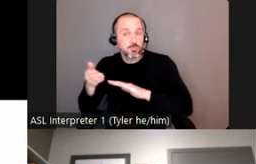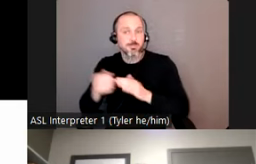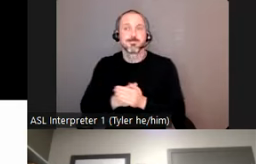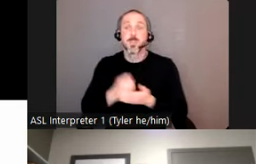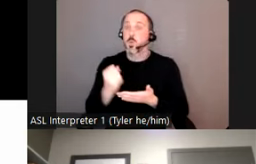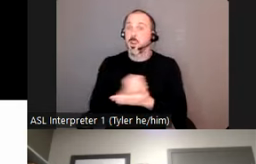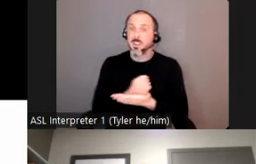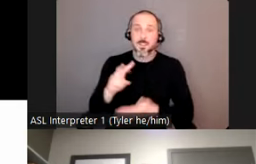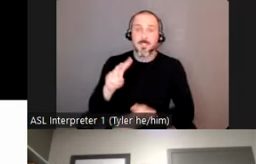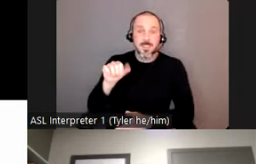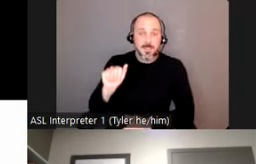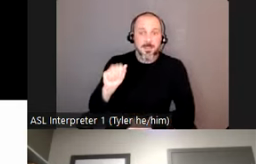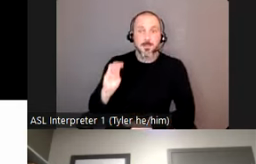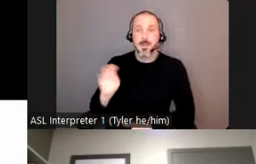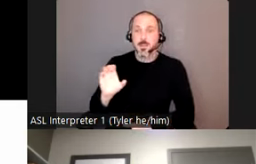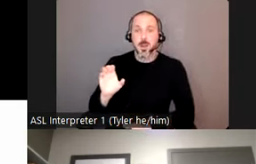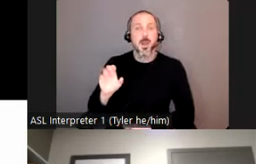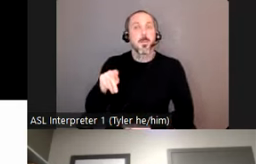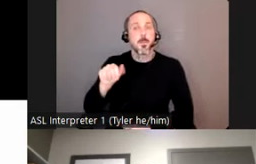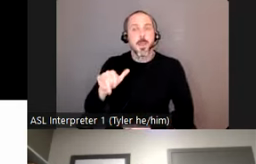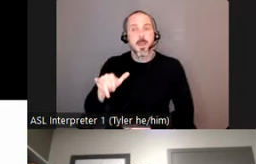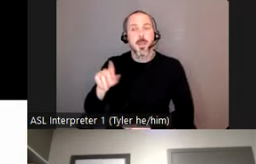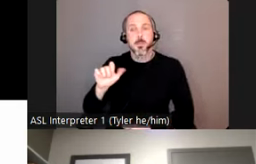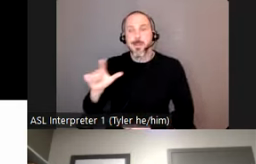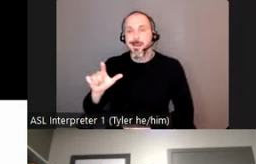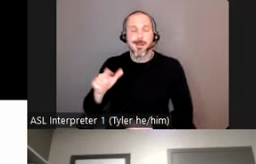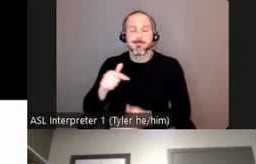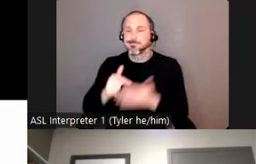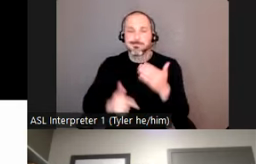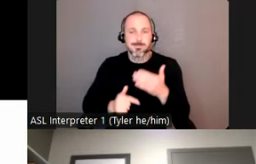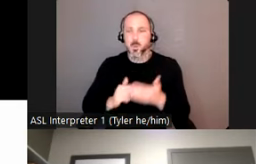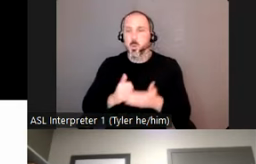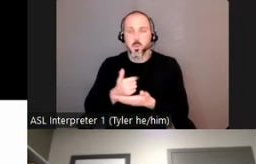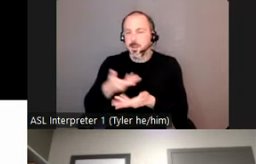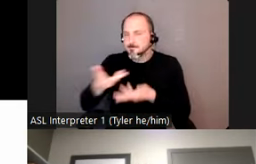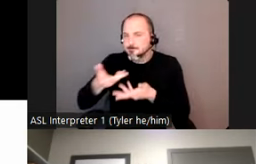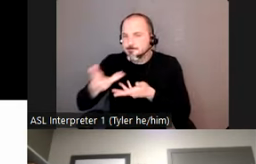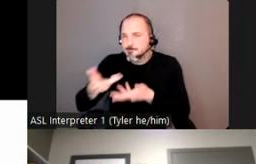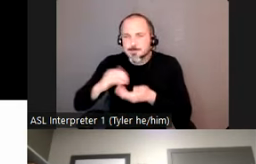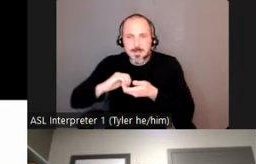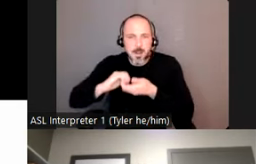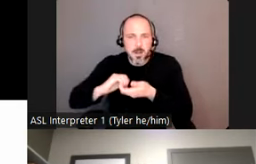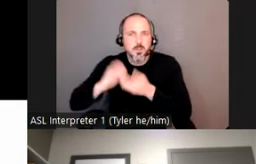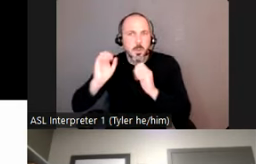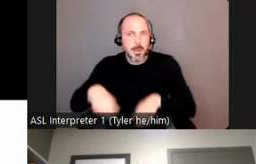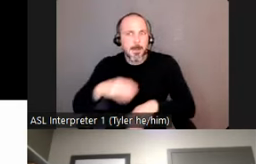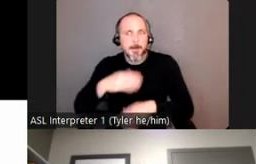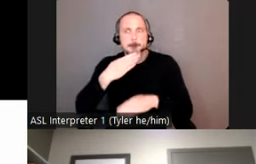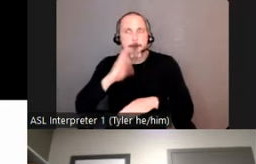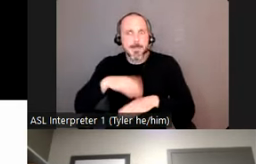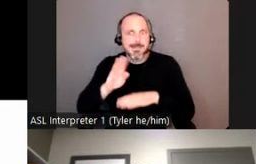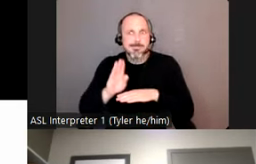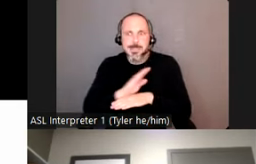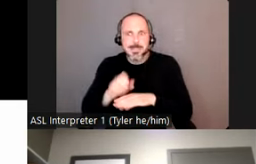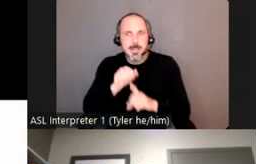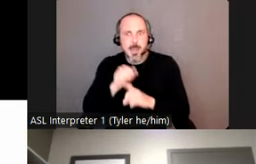MasterCard, PayPal, what have you, to try and shut down bad merchants. And we work with the financial institutions to notify them of bad bank accounts.